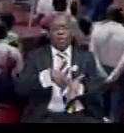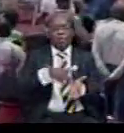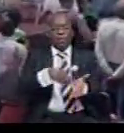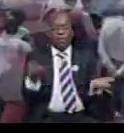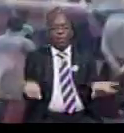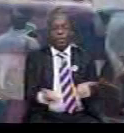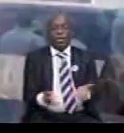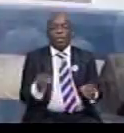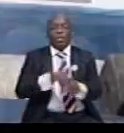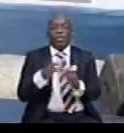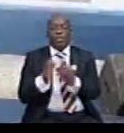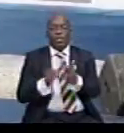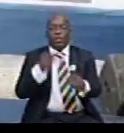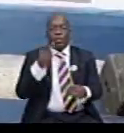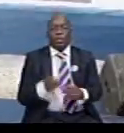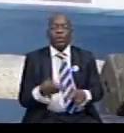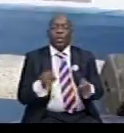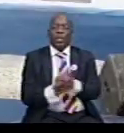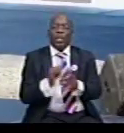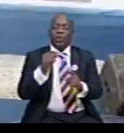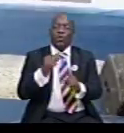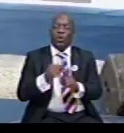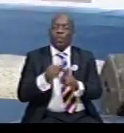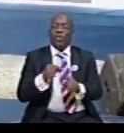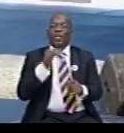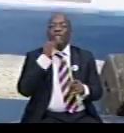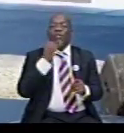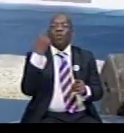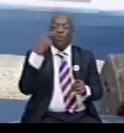That one is for your local church.